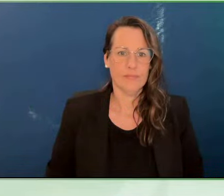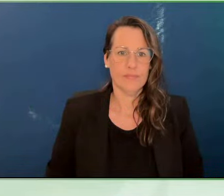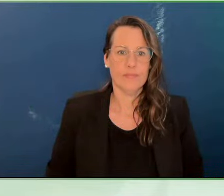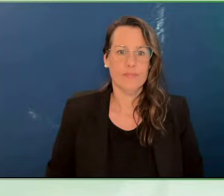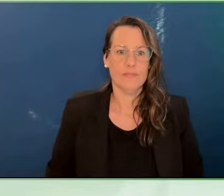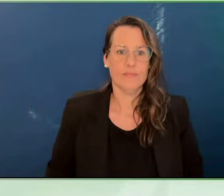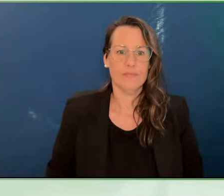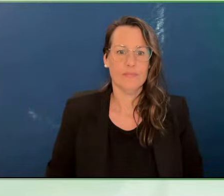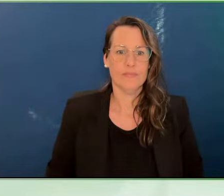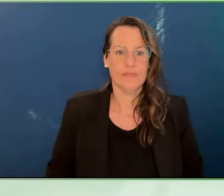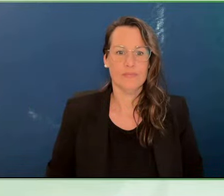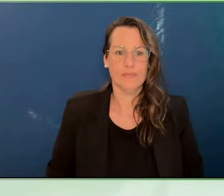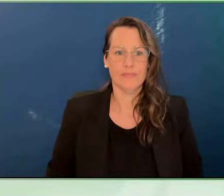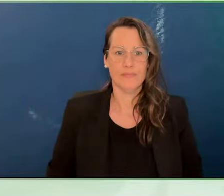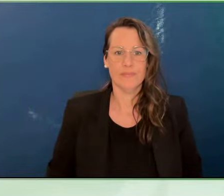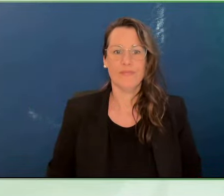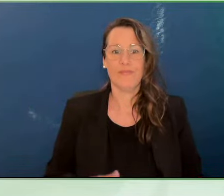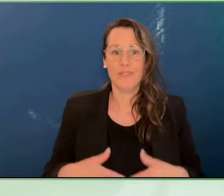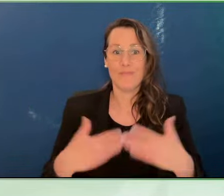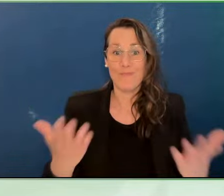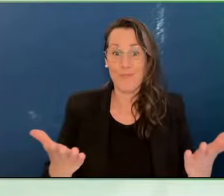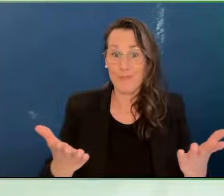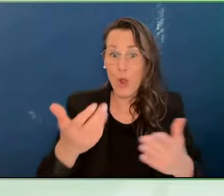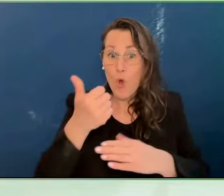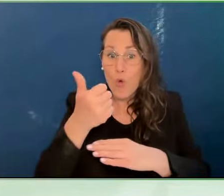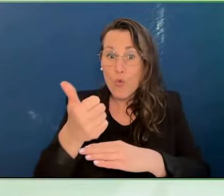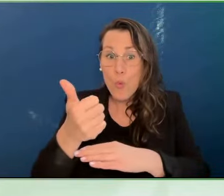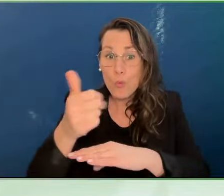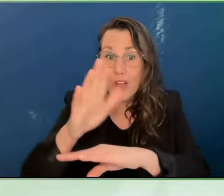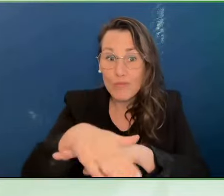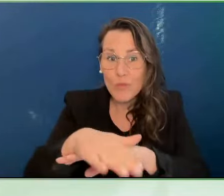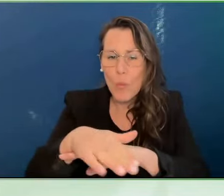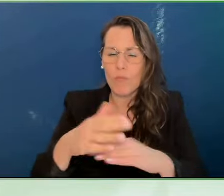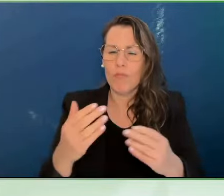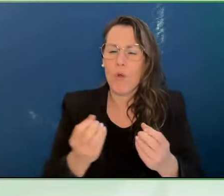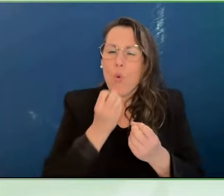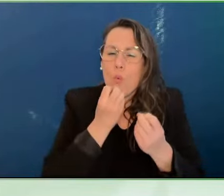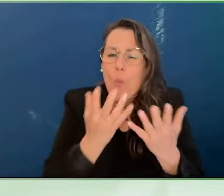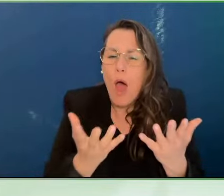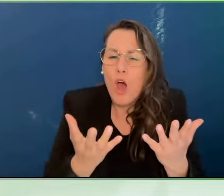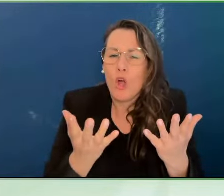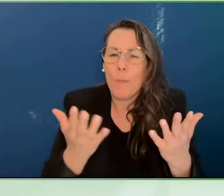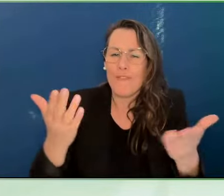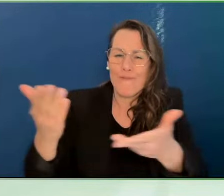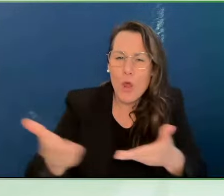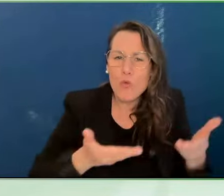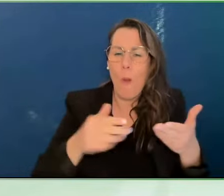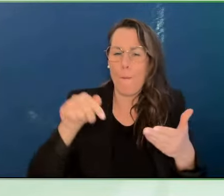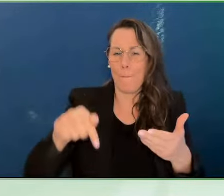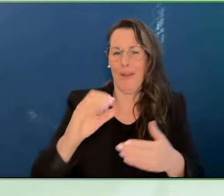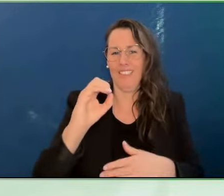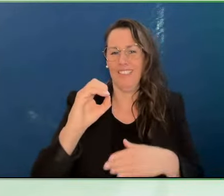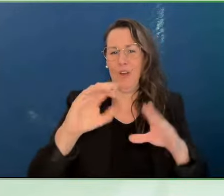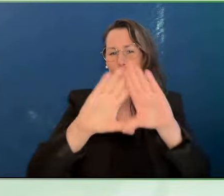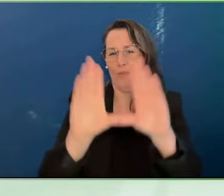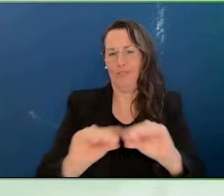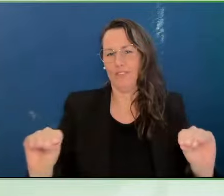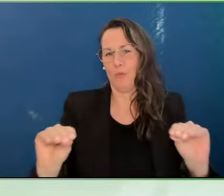Good afternoon and a warm welcome from the Zero Project Conference 2025. We are gathered here in Vienna at the